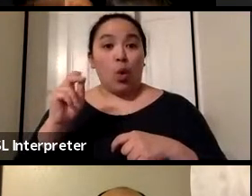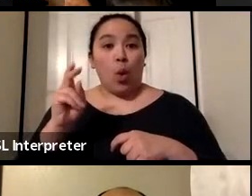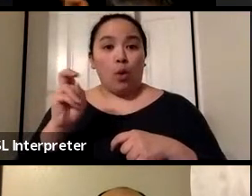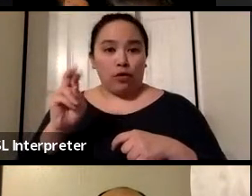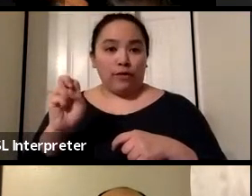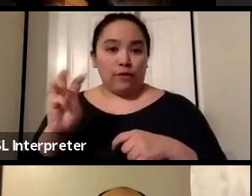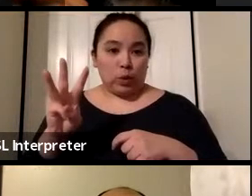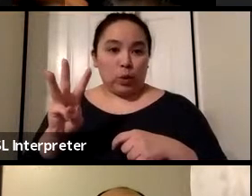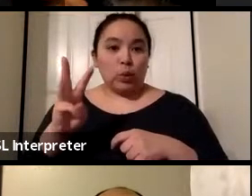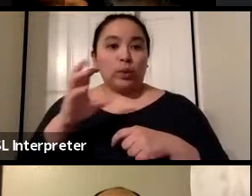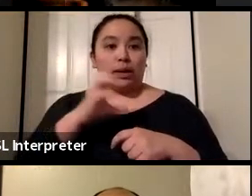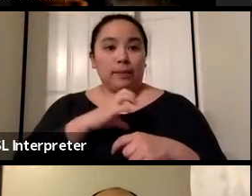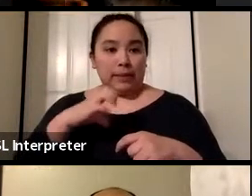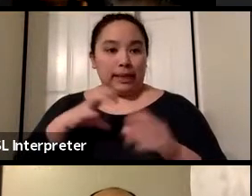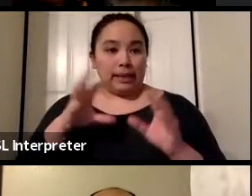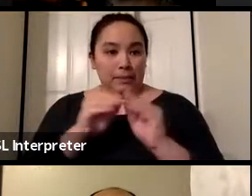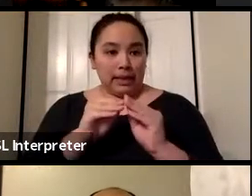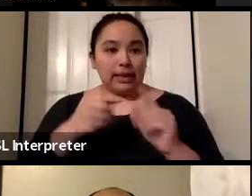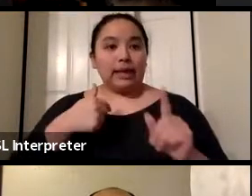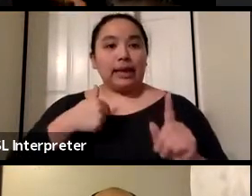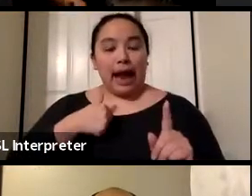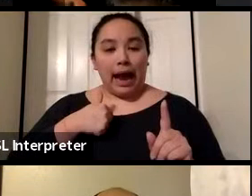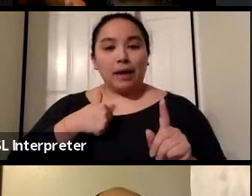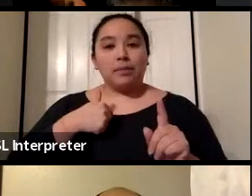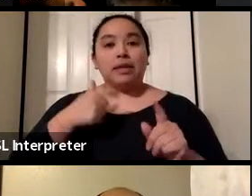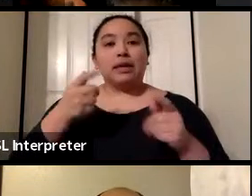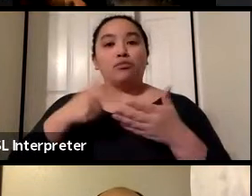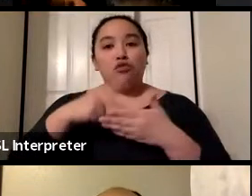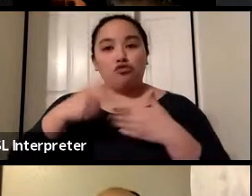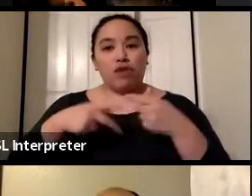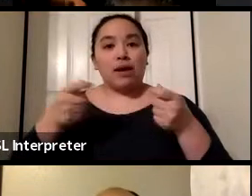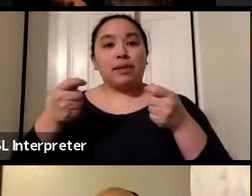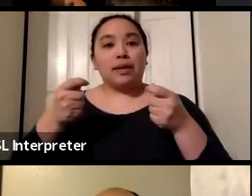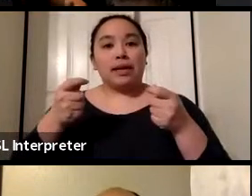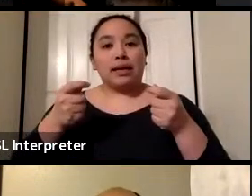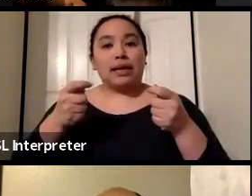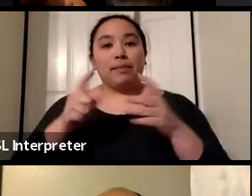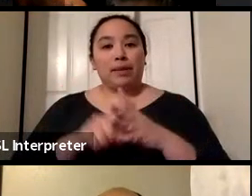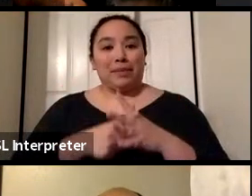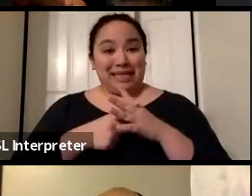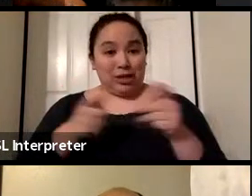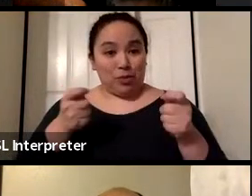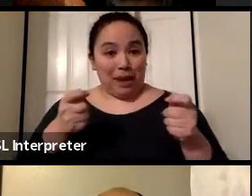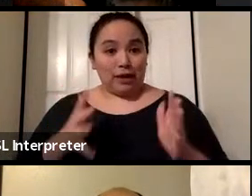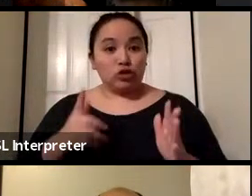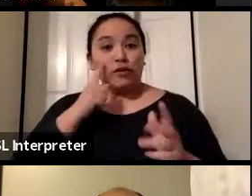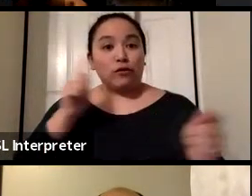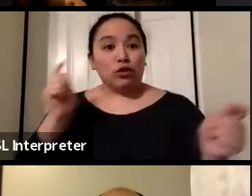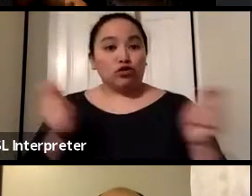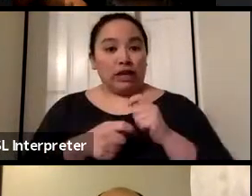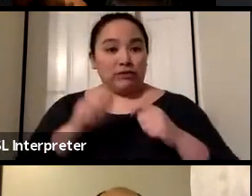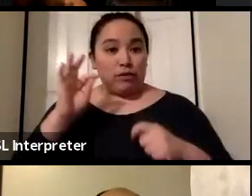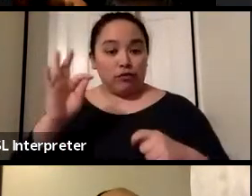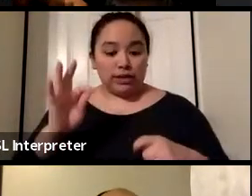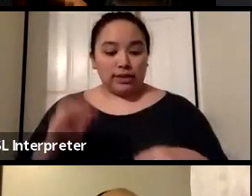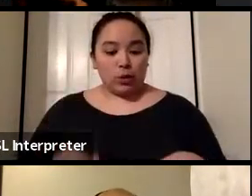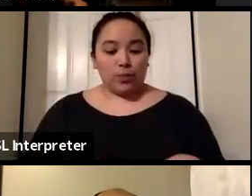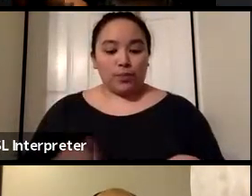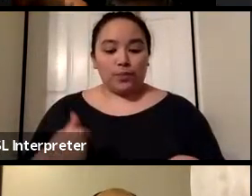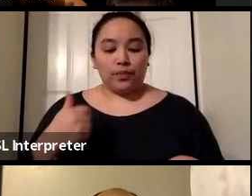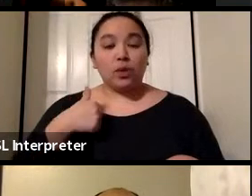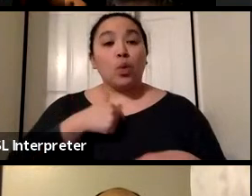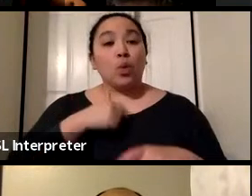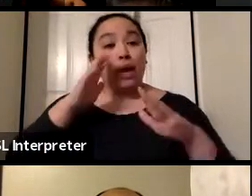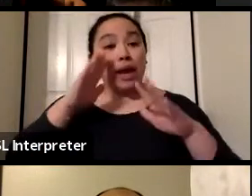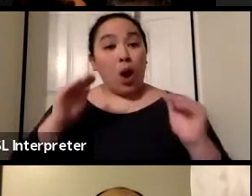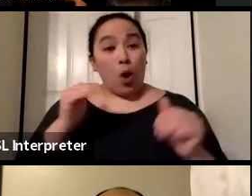Courtney Espinoza, and I'm the Program Implementation Manager for Transform Fresno. I hope everyone had a chance to visit the Transform